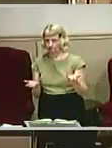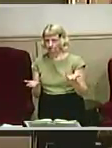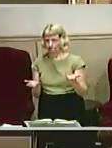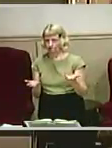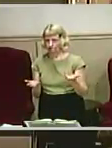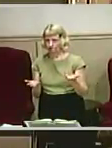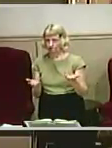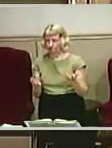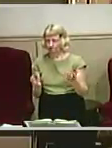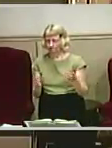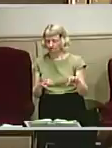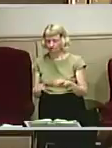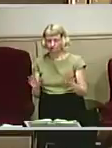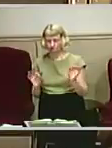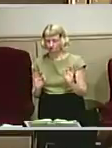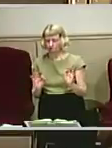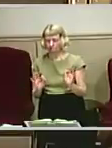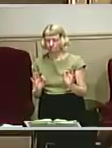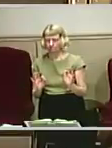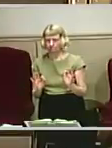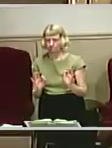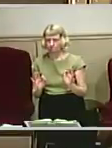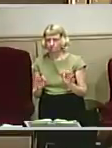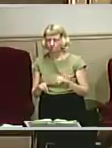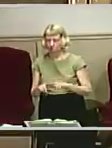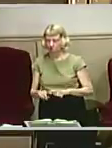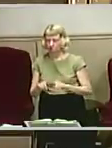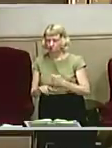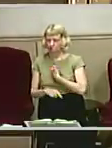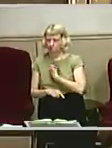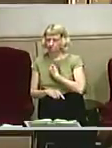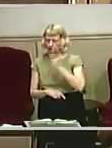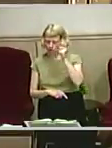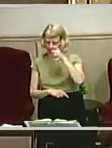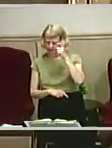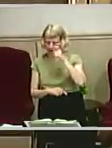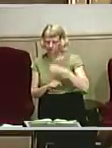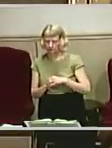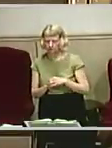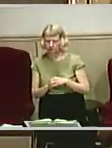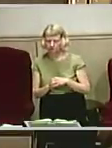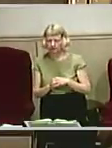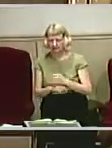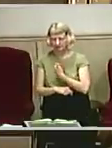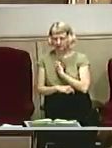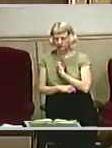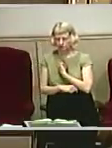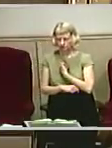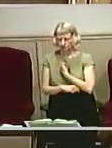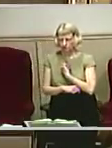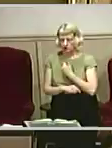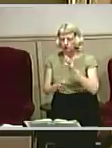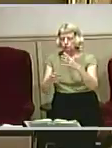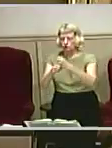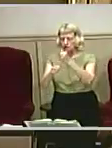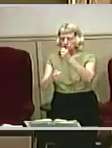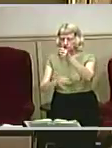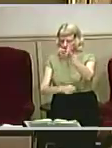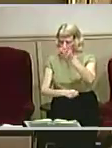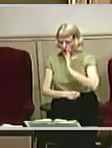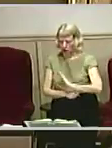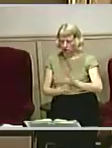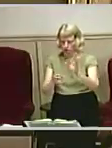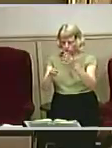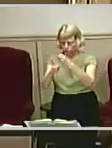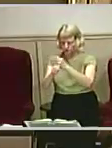we're not getting anywhere. We're not doing anything. We're relying on our own wisdom. We're relying on ourselves. Trust God.